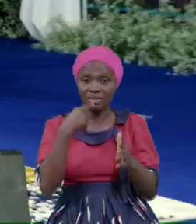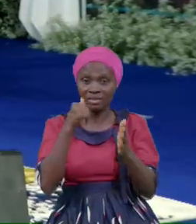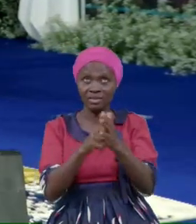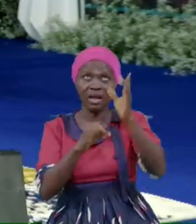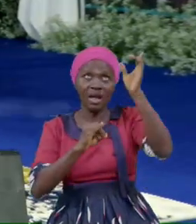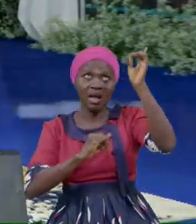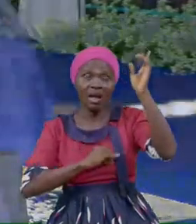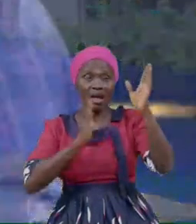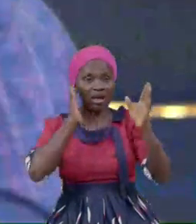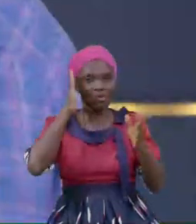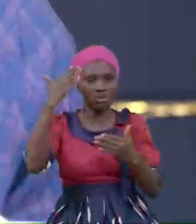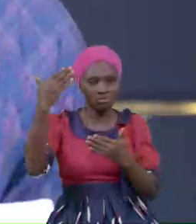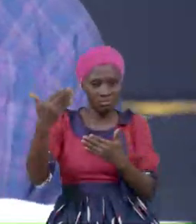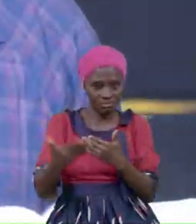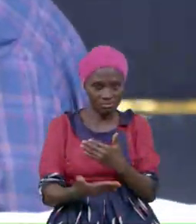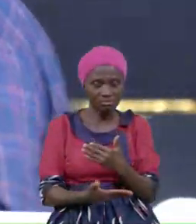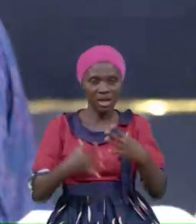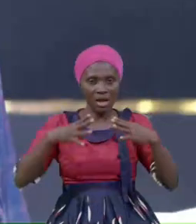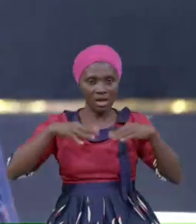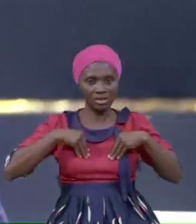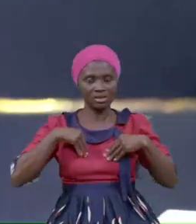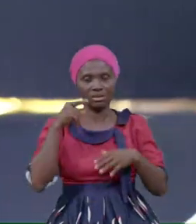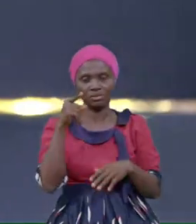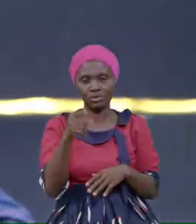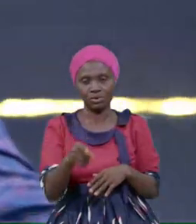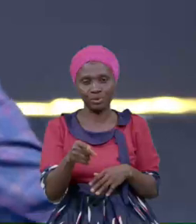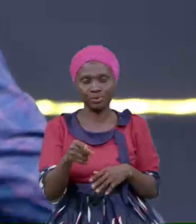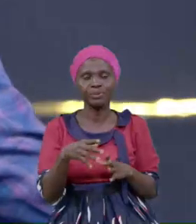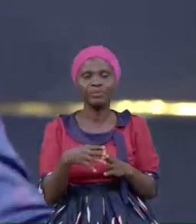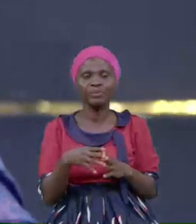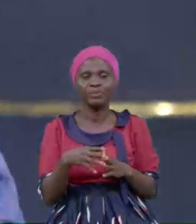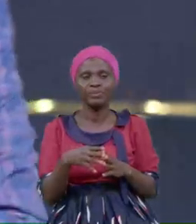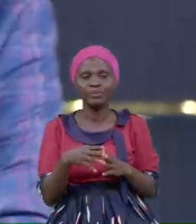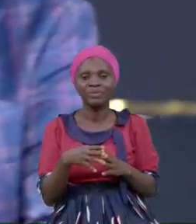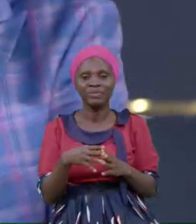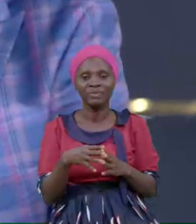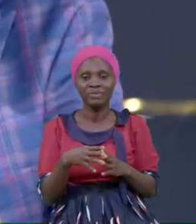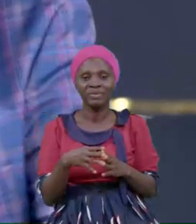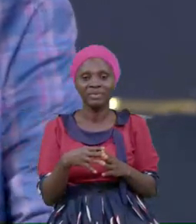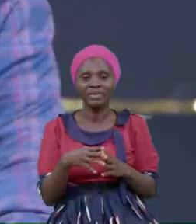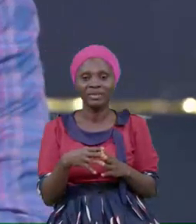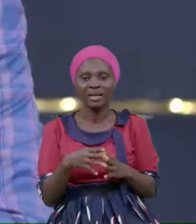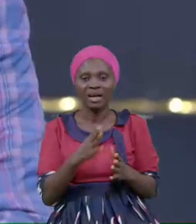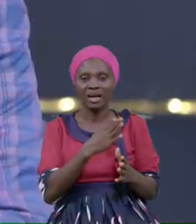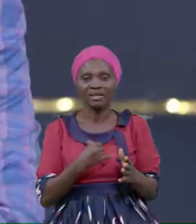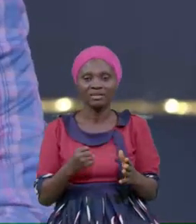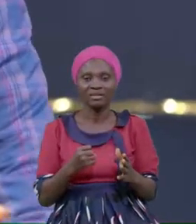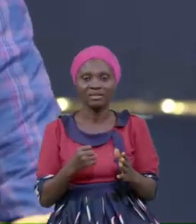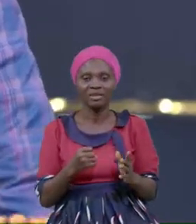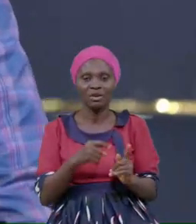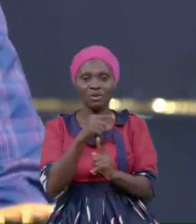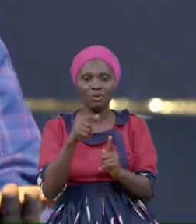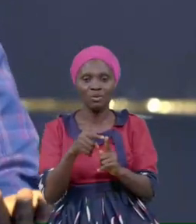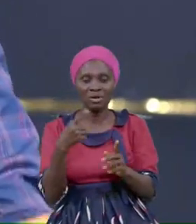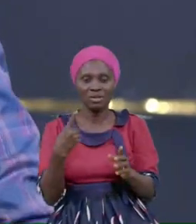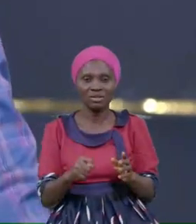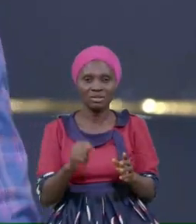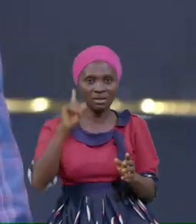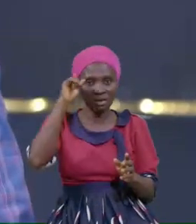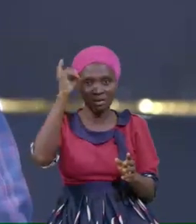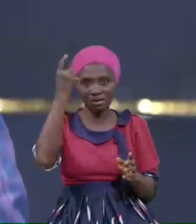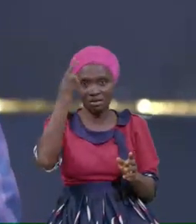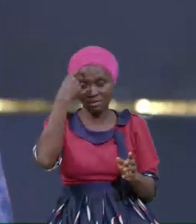Government representative, what if you get back to the capital and then the king and the governor looks at all the names